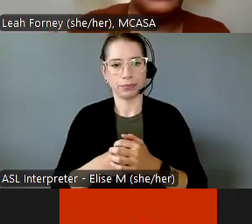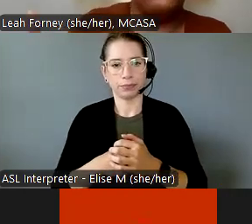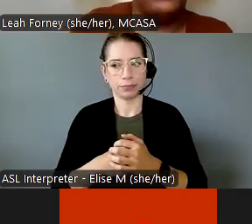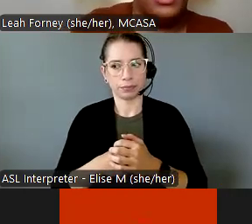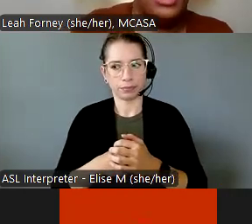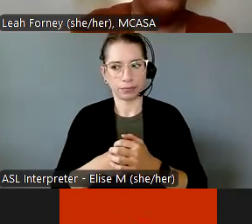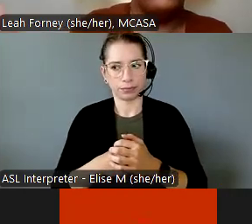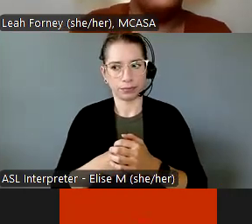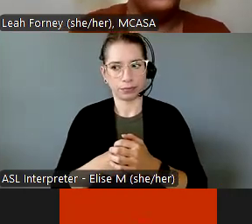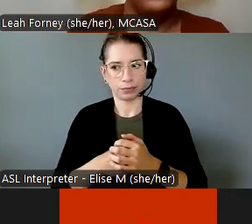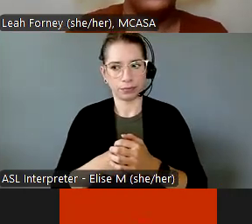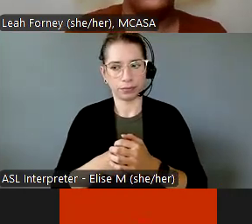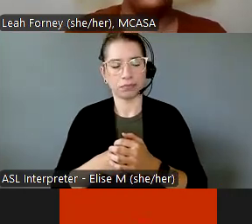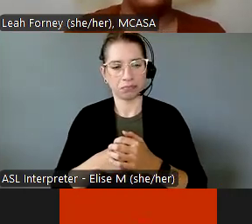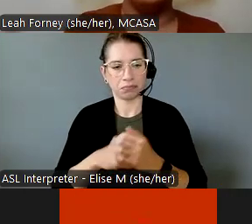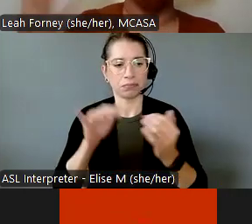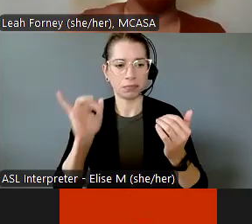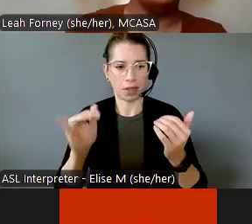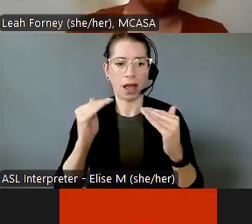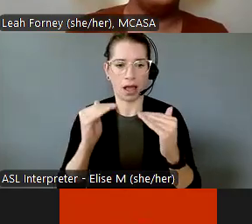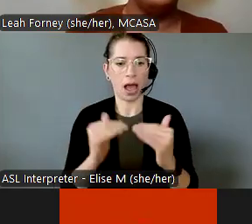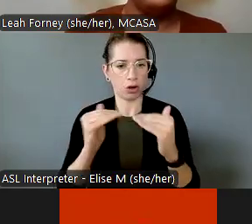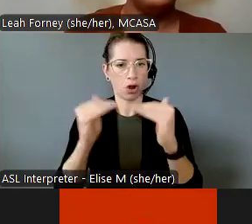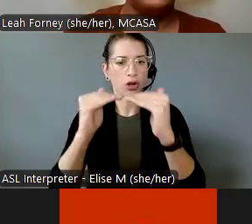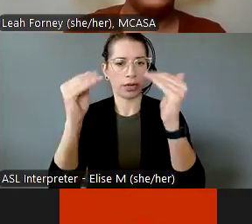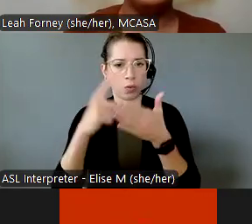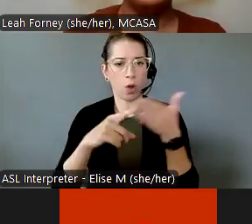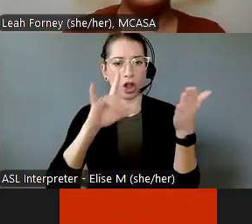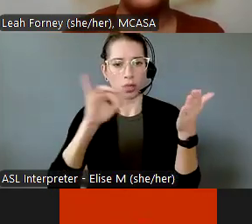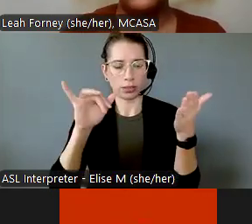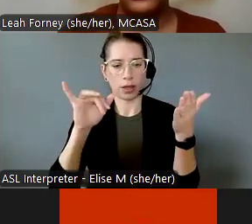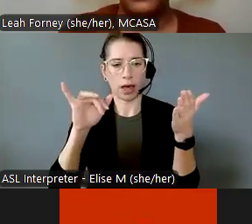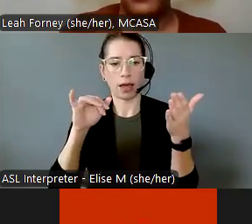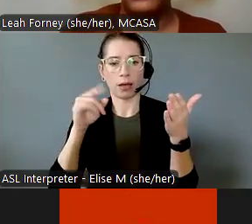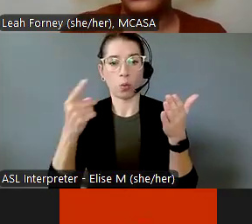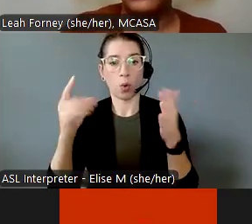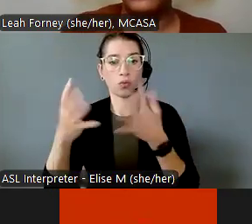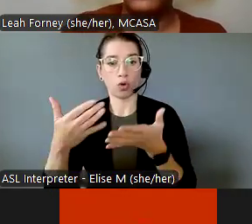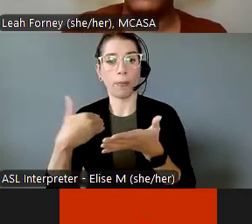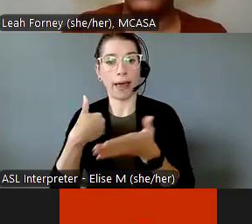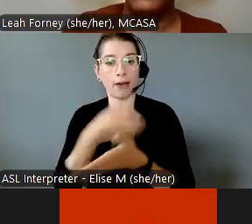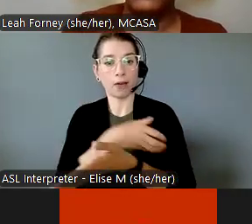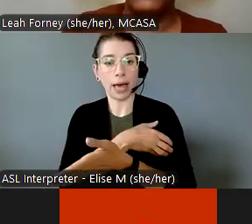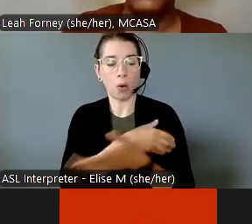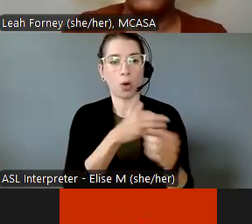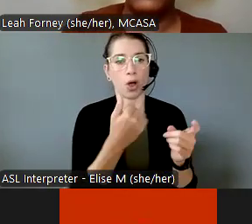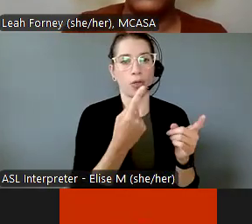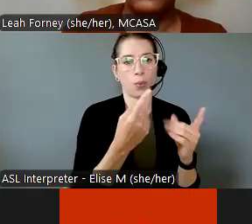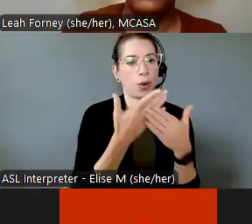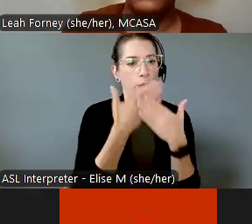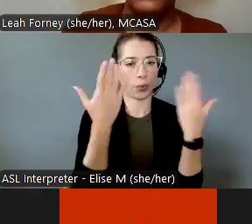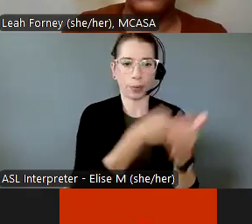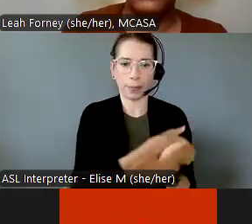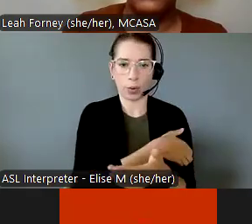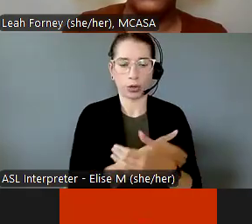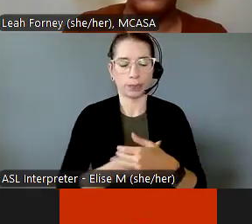This is how hierarchies work. One group has power, the other is rendered powerless.